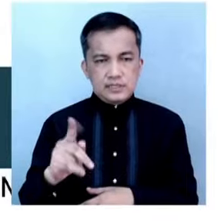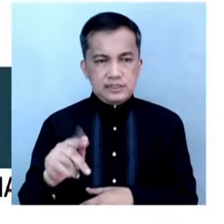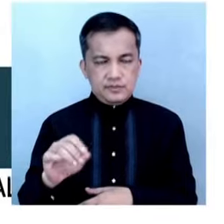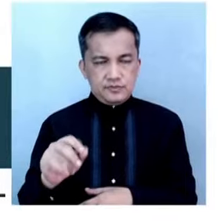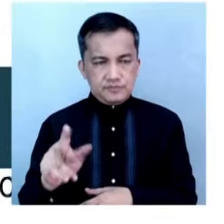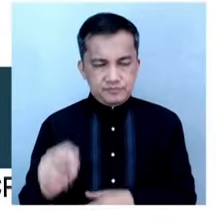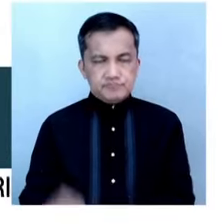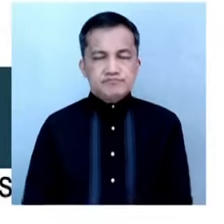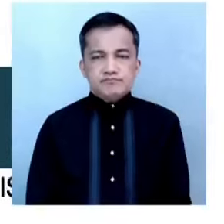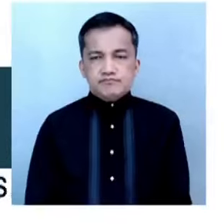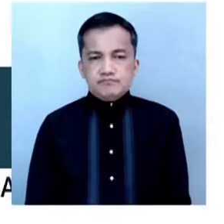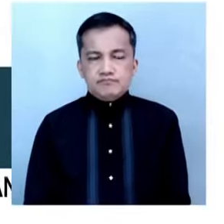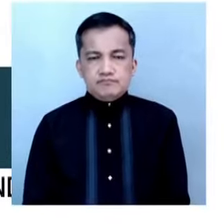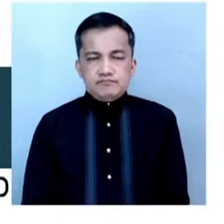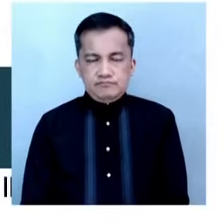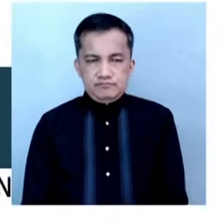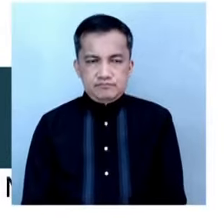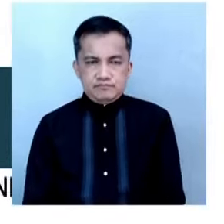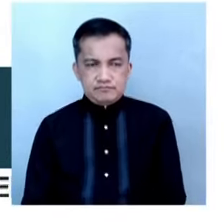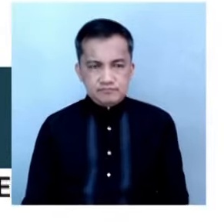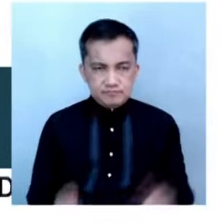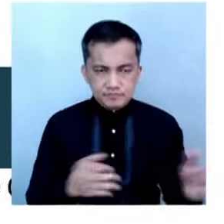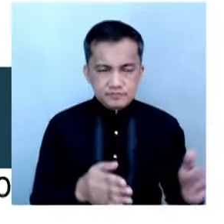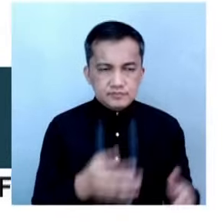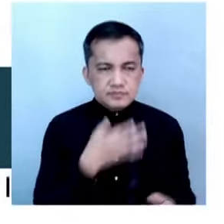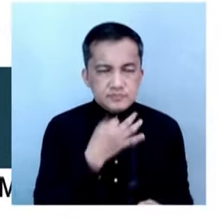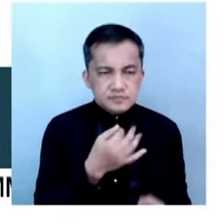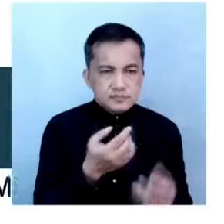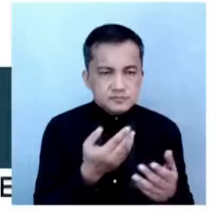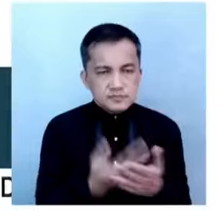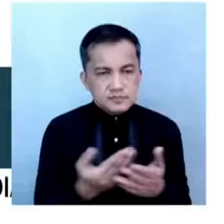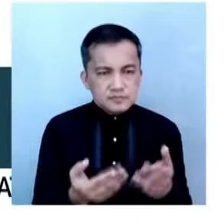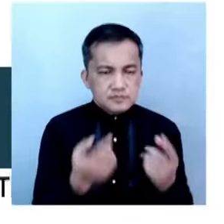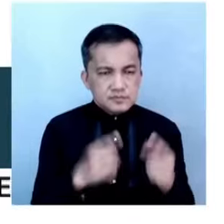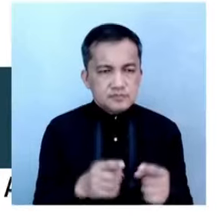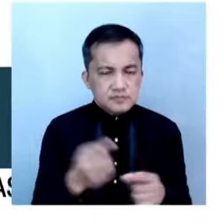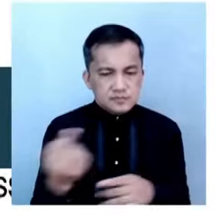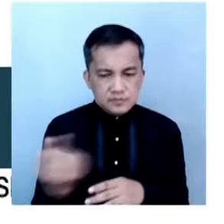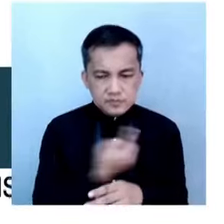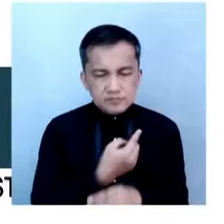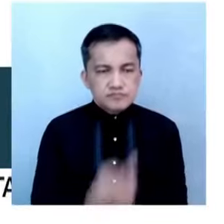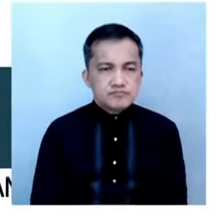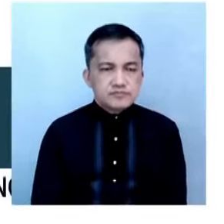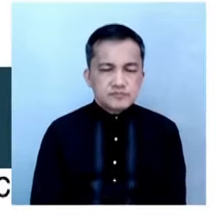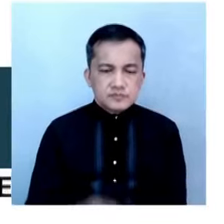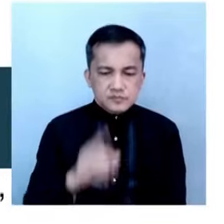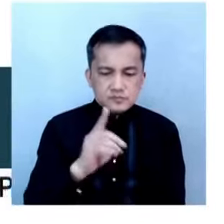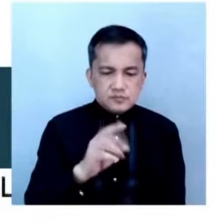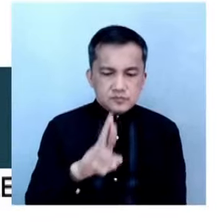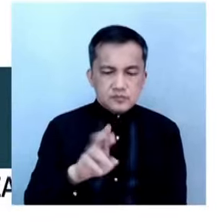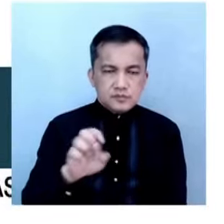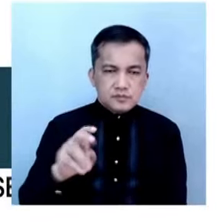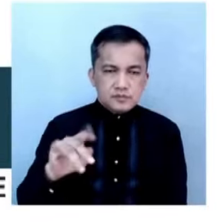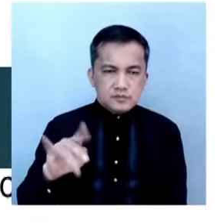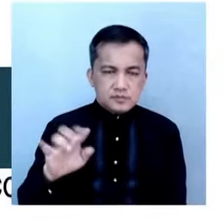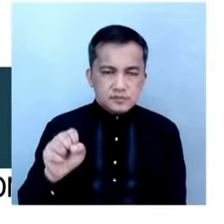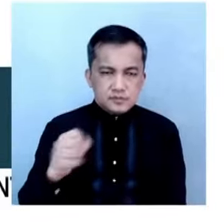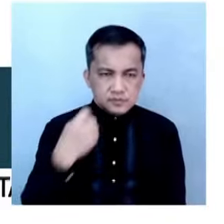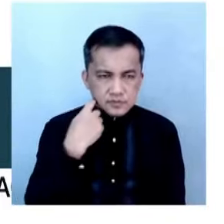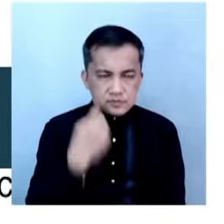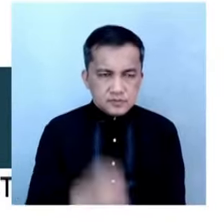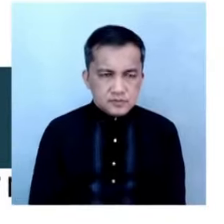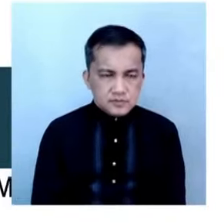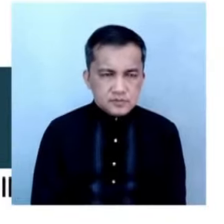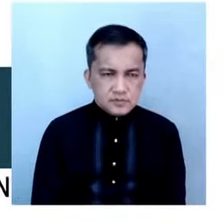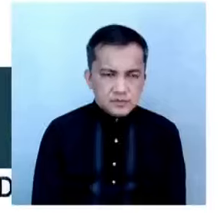All right. And there's also one other curious thing that happened last week, and this is what Dr. Empiales told us a while ago. There's a cold spring